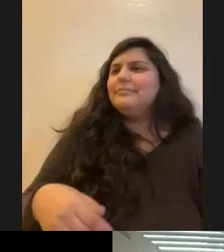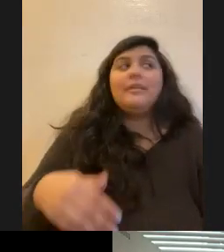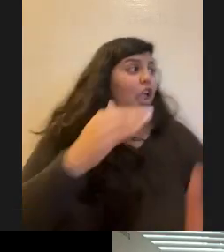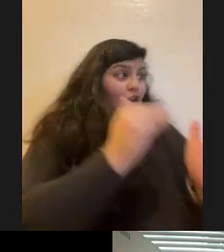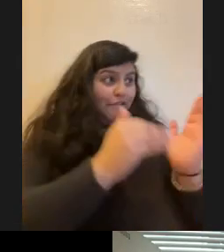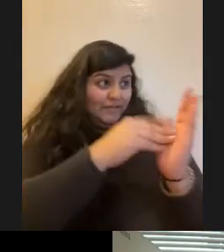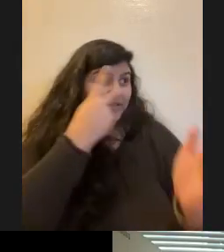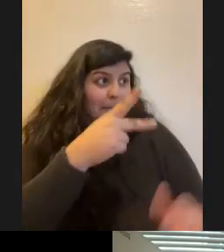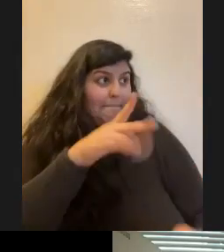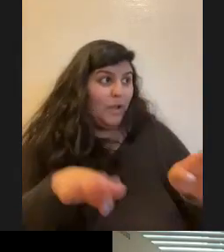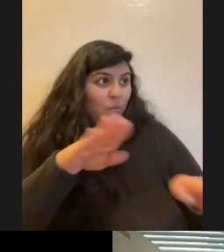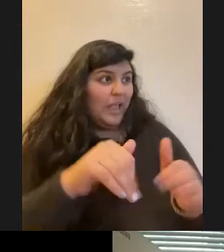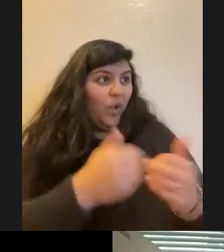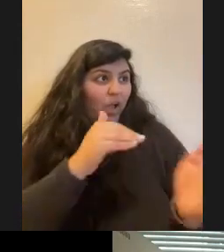down there?